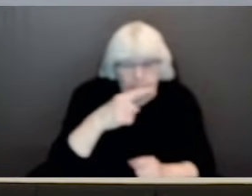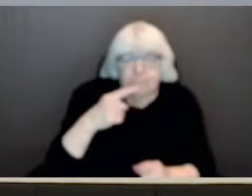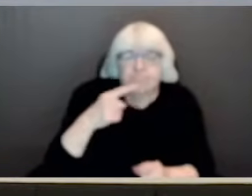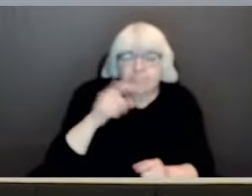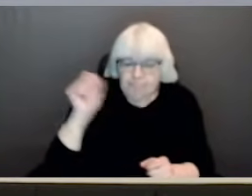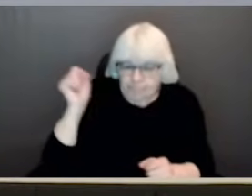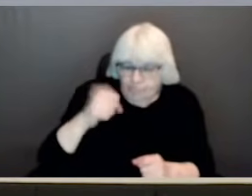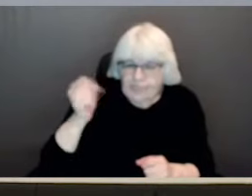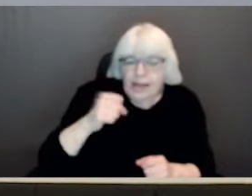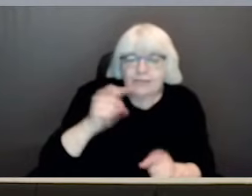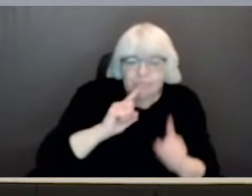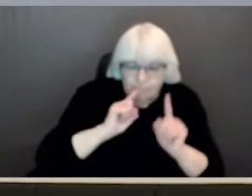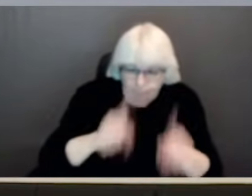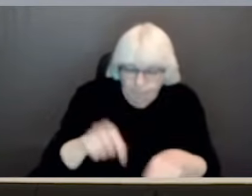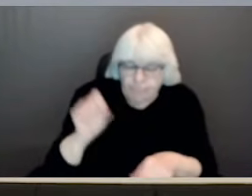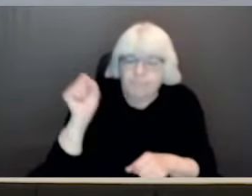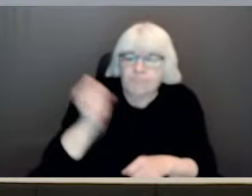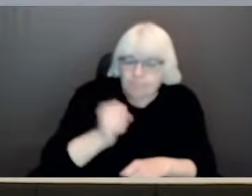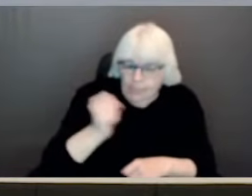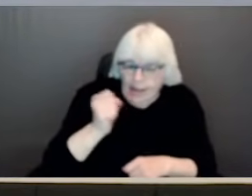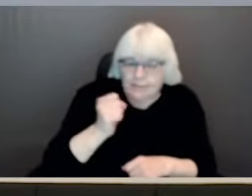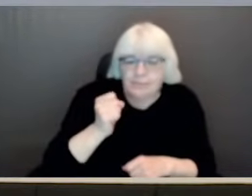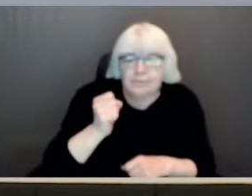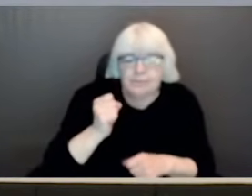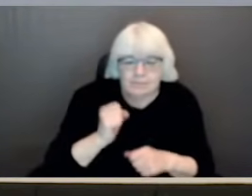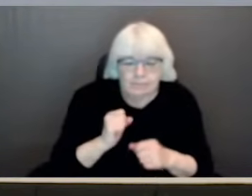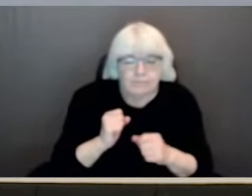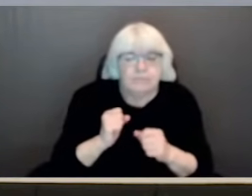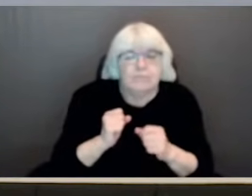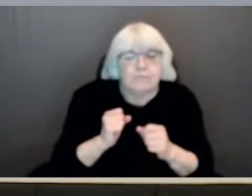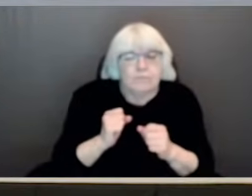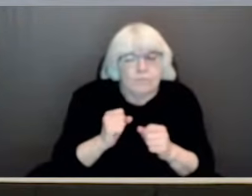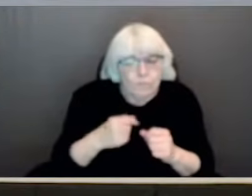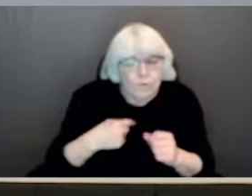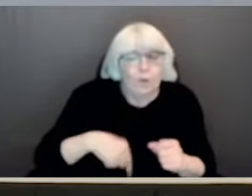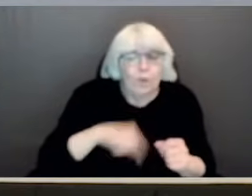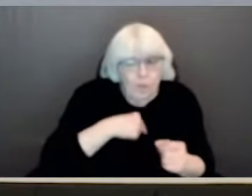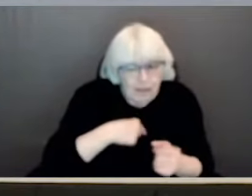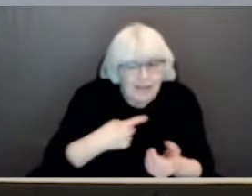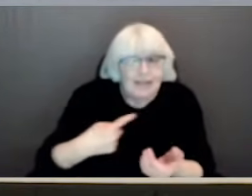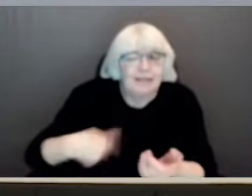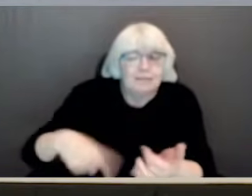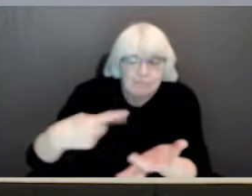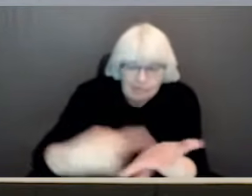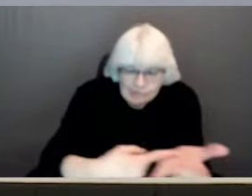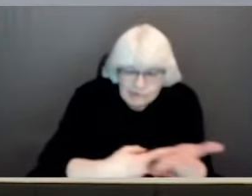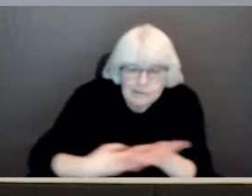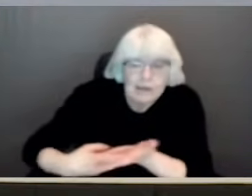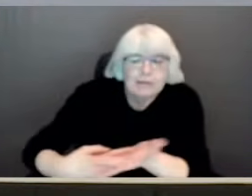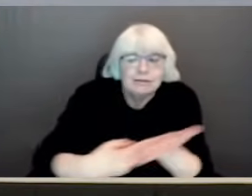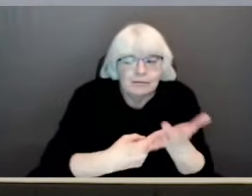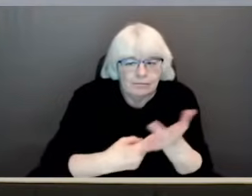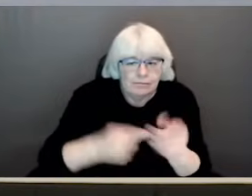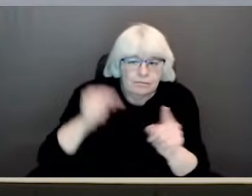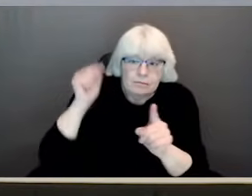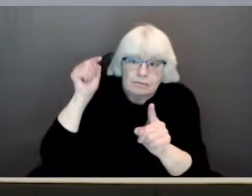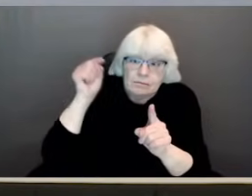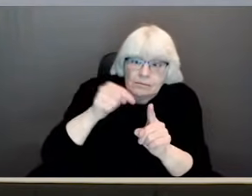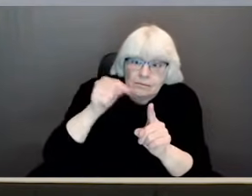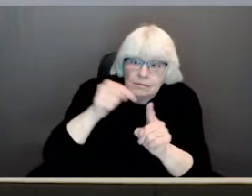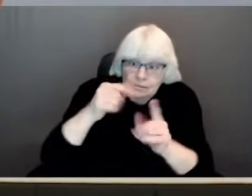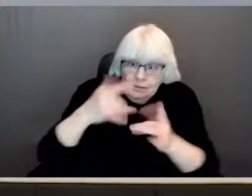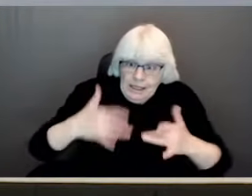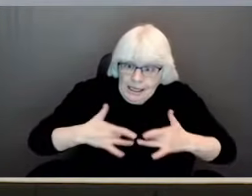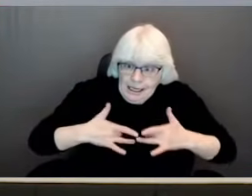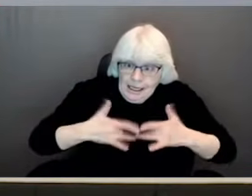with the team that these services are not required to be Vax Pass events. So that, and